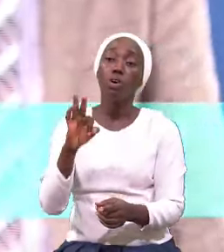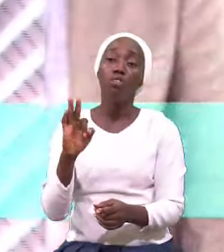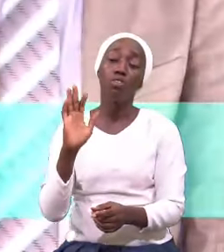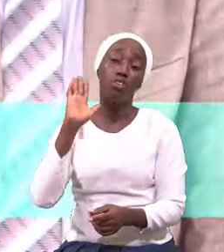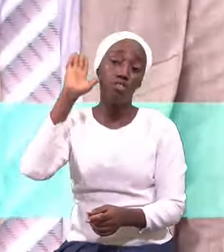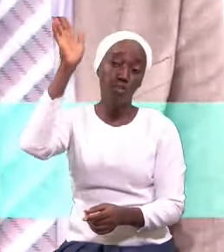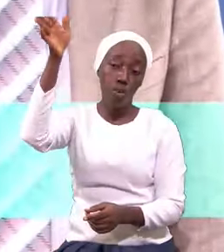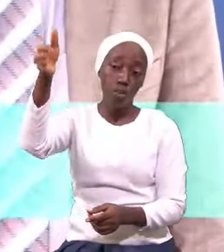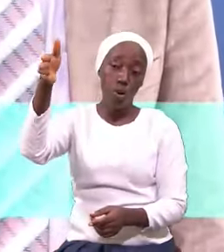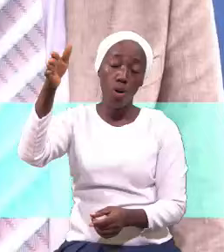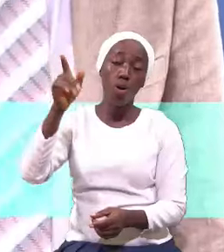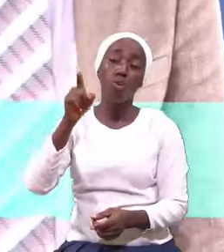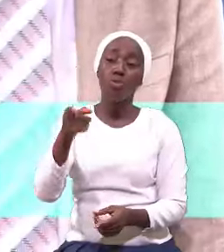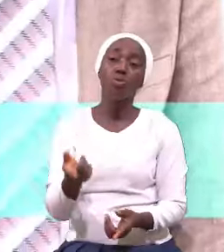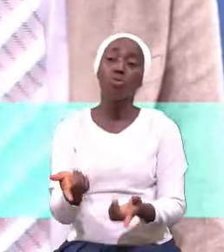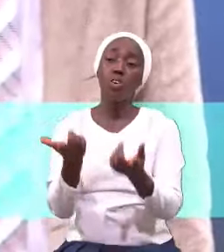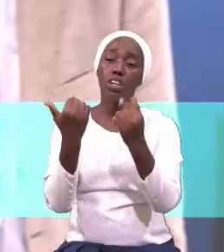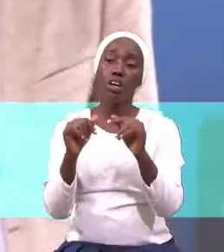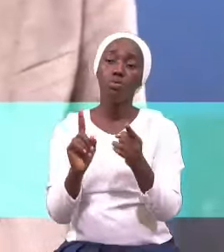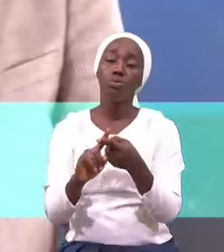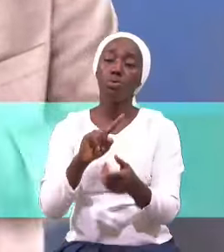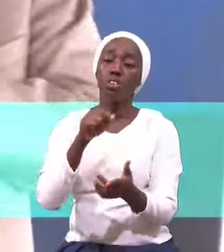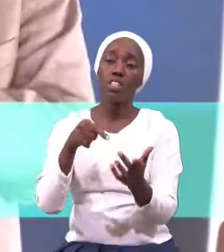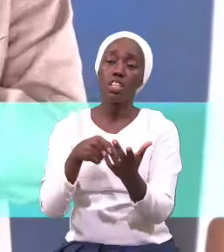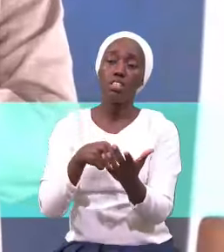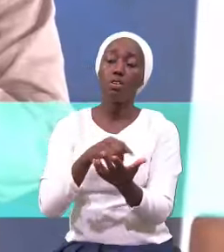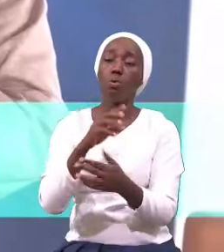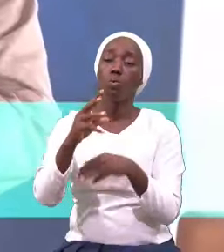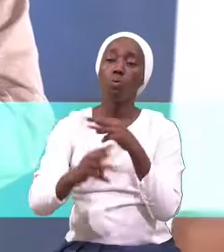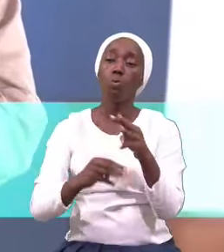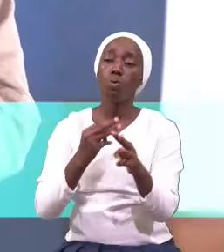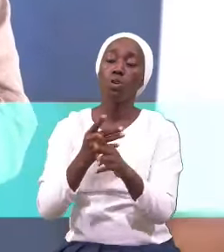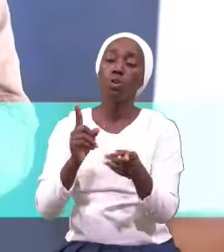You came to this world to accomplish something.